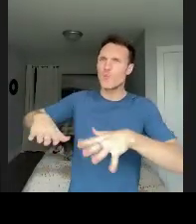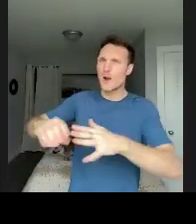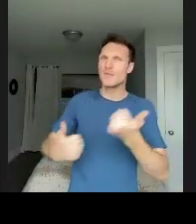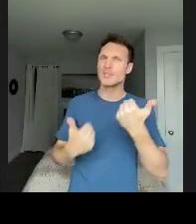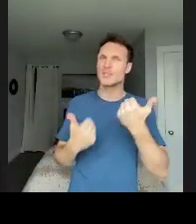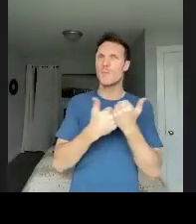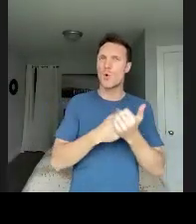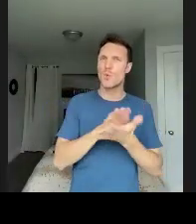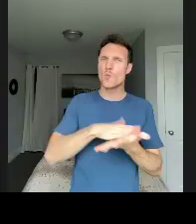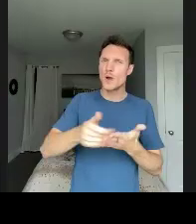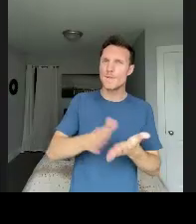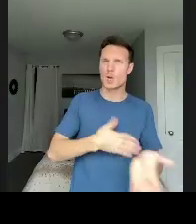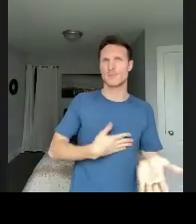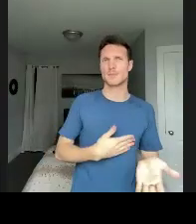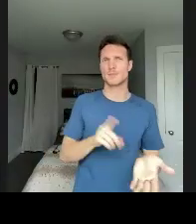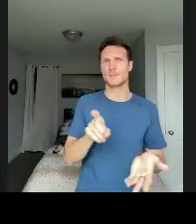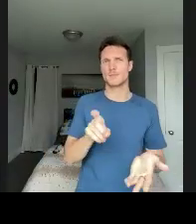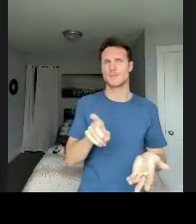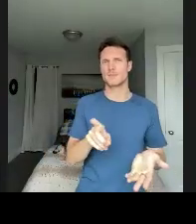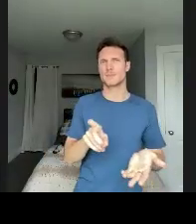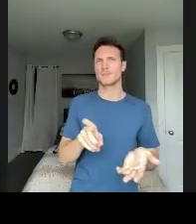Sure. So